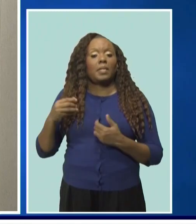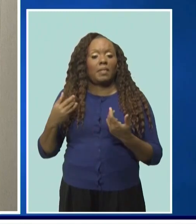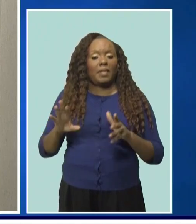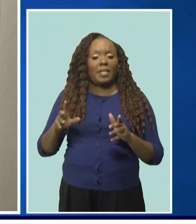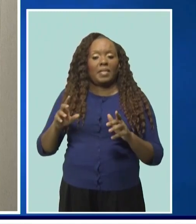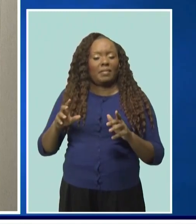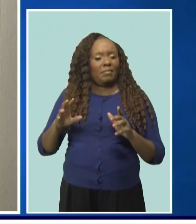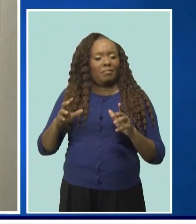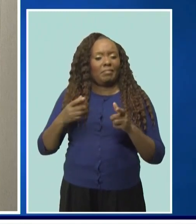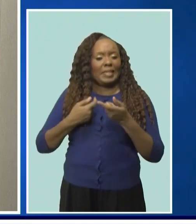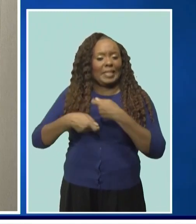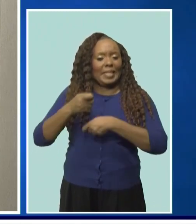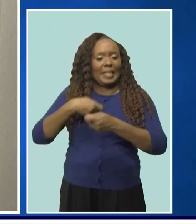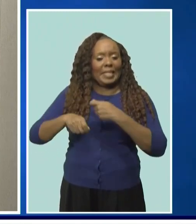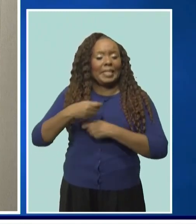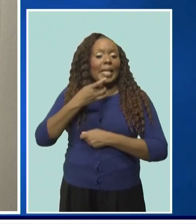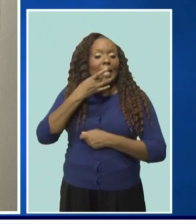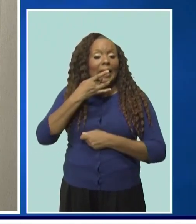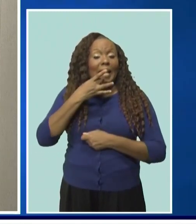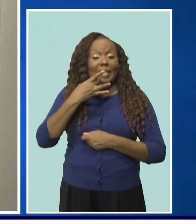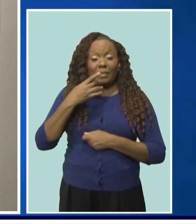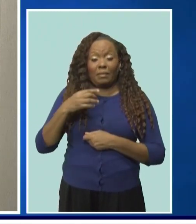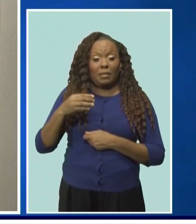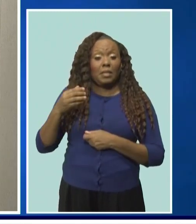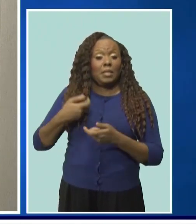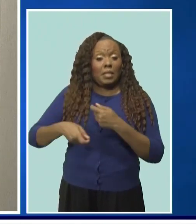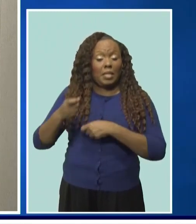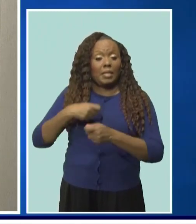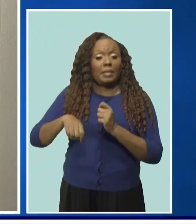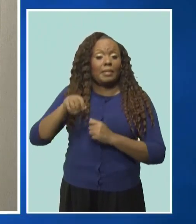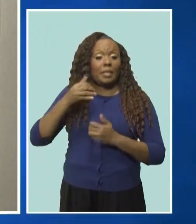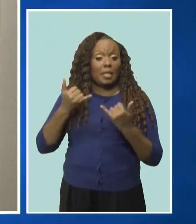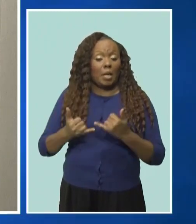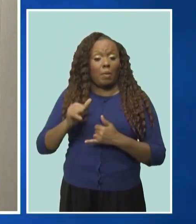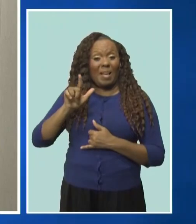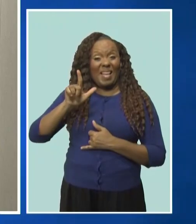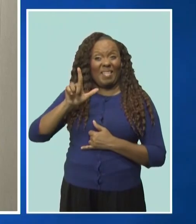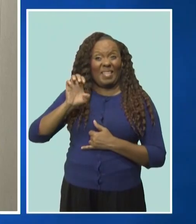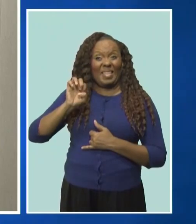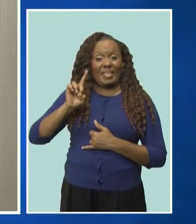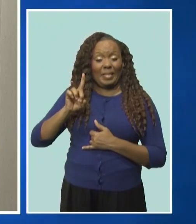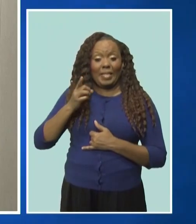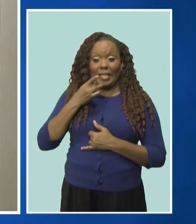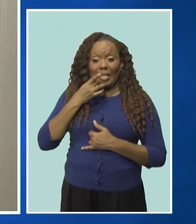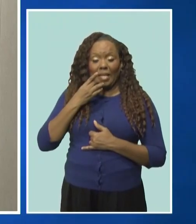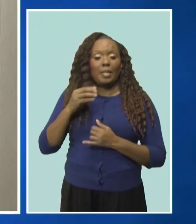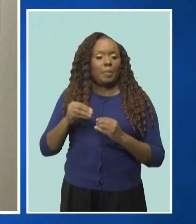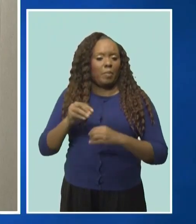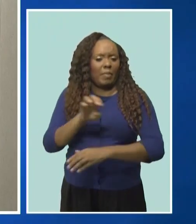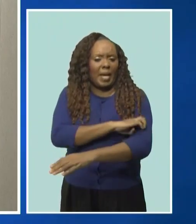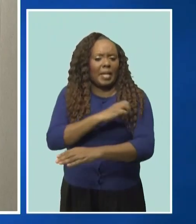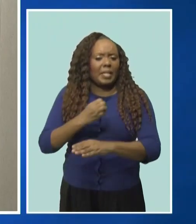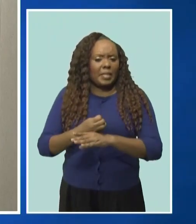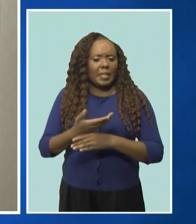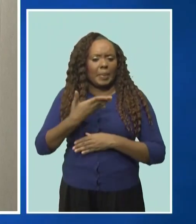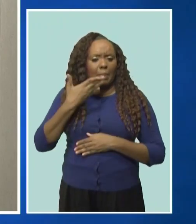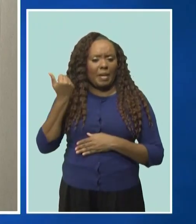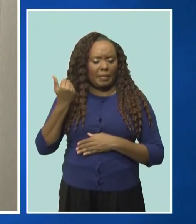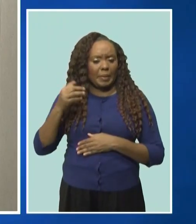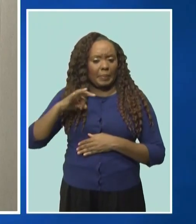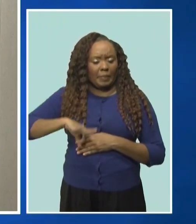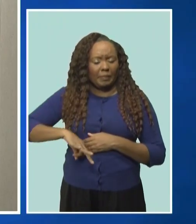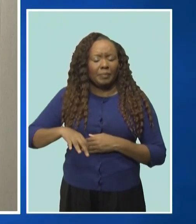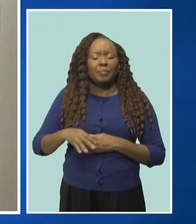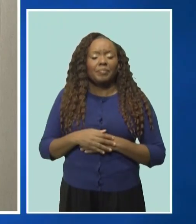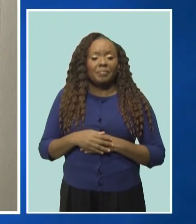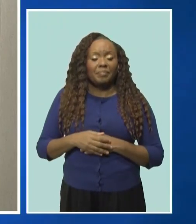that, in a way, is one of the first things that everyone can do, and everyone pretty much